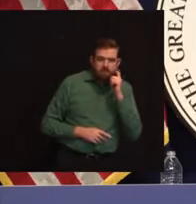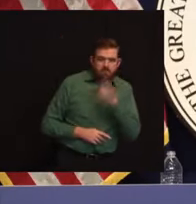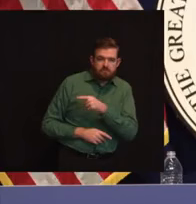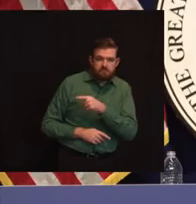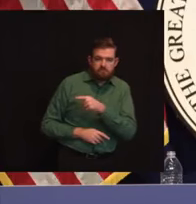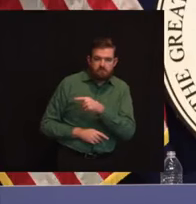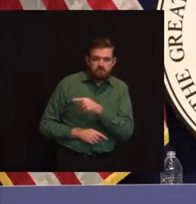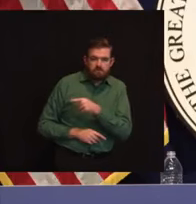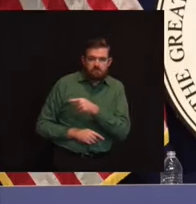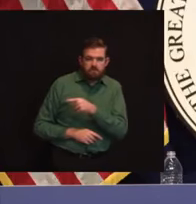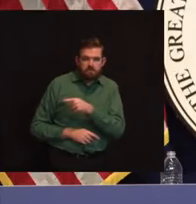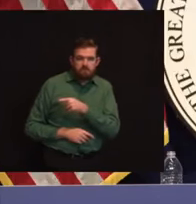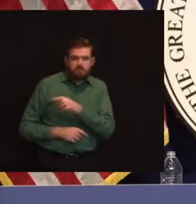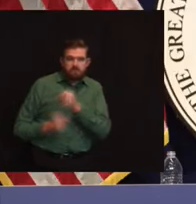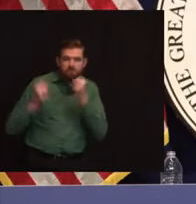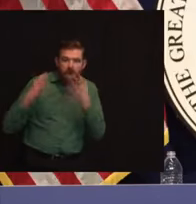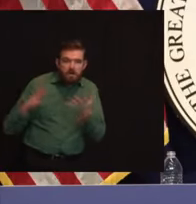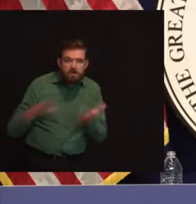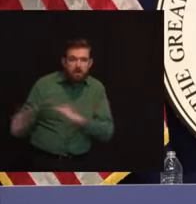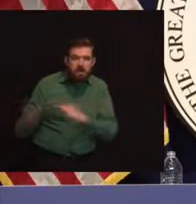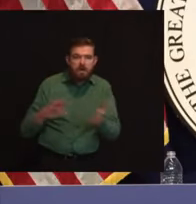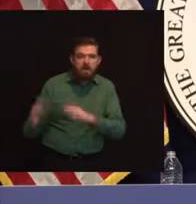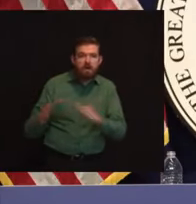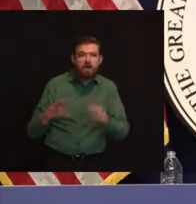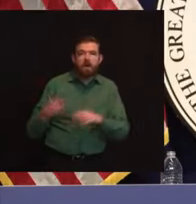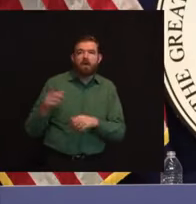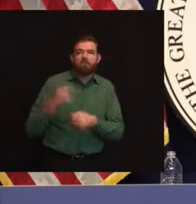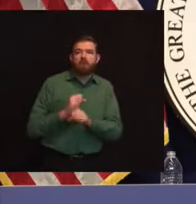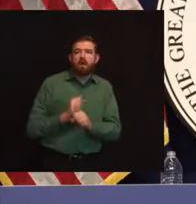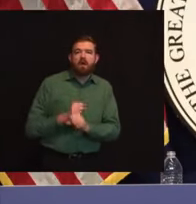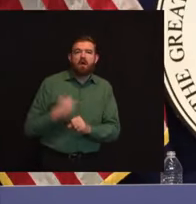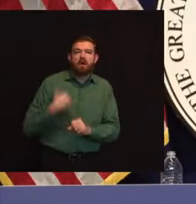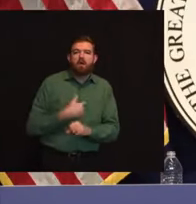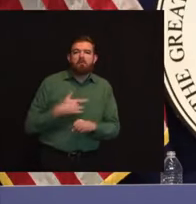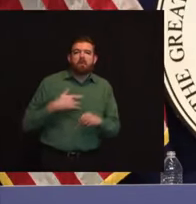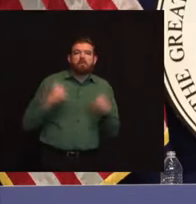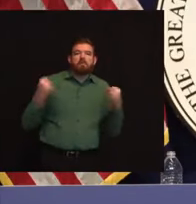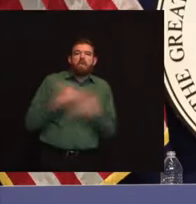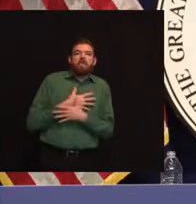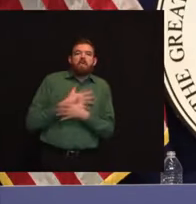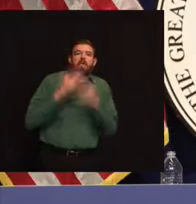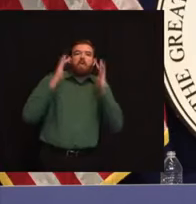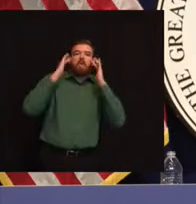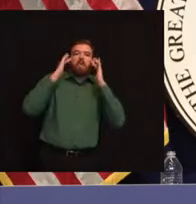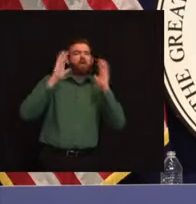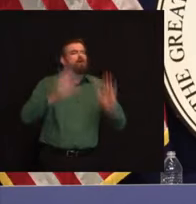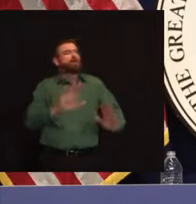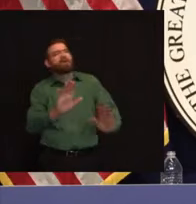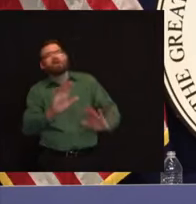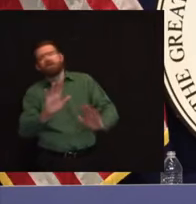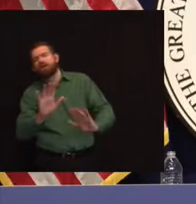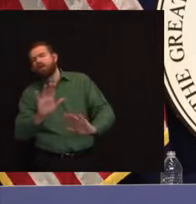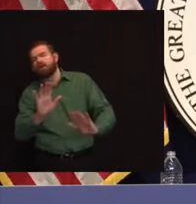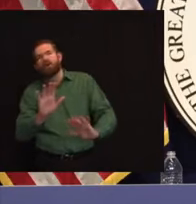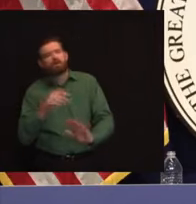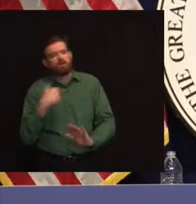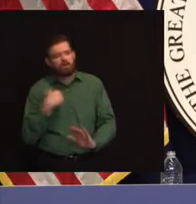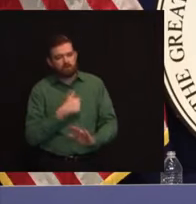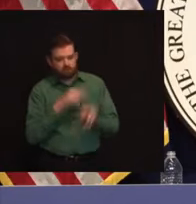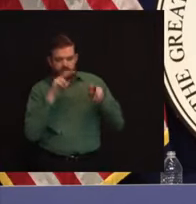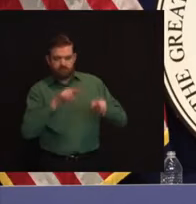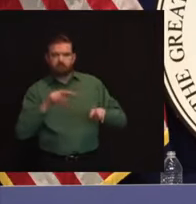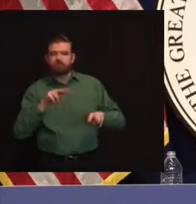to be. The fact of the matter is we're basing everything on the facts, and it's our job to give you all the facts as best we can. I